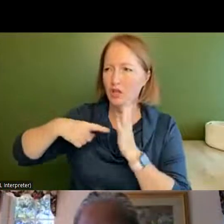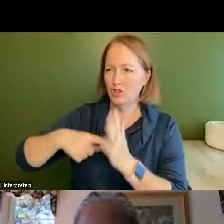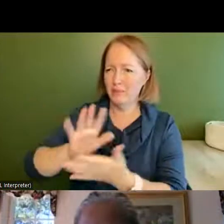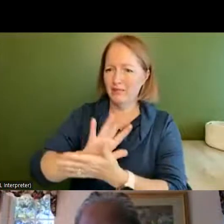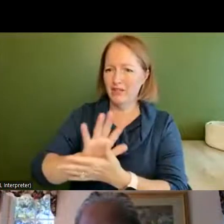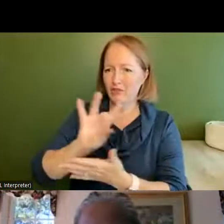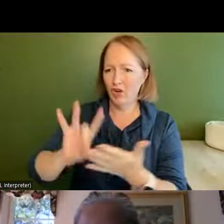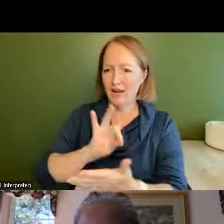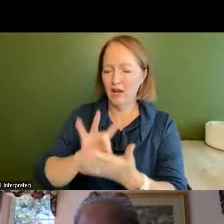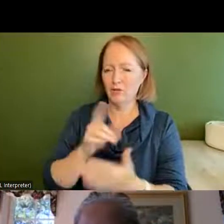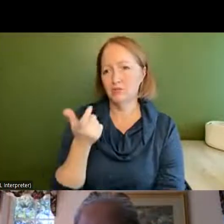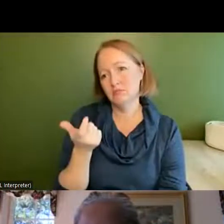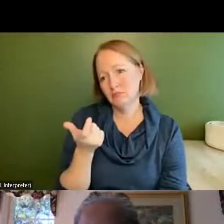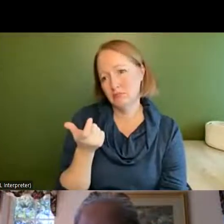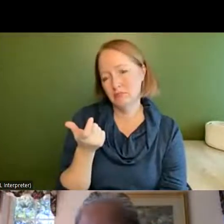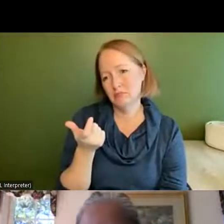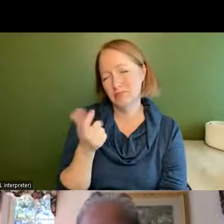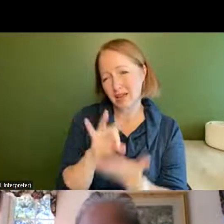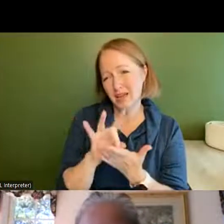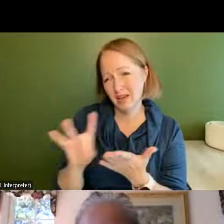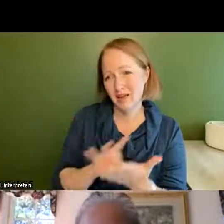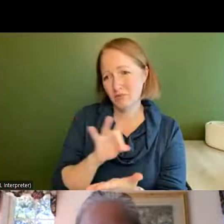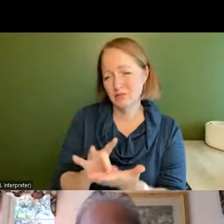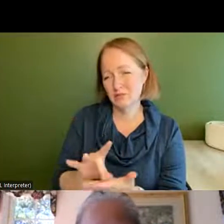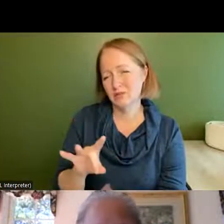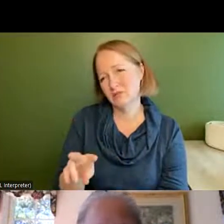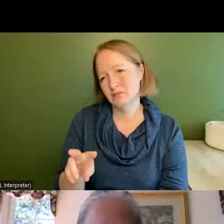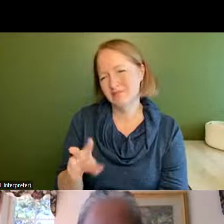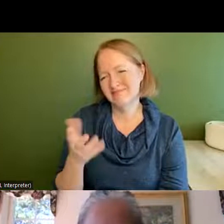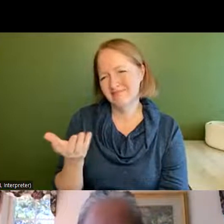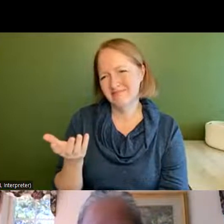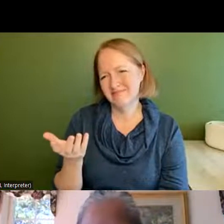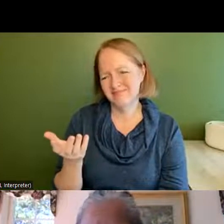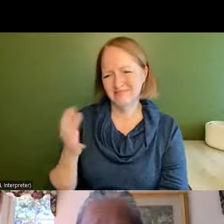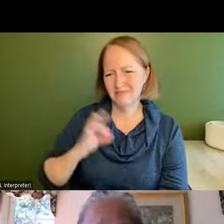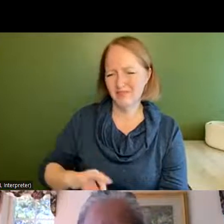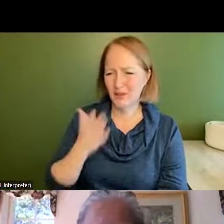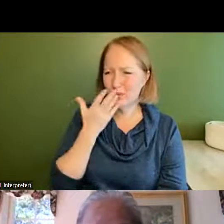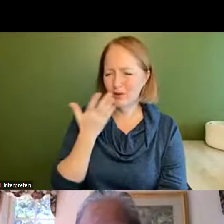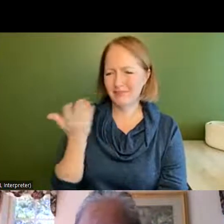8 hours, and that, wasn't very beneficial.